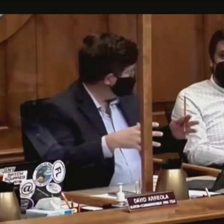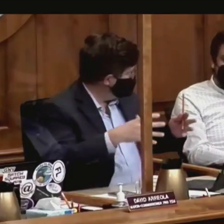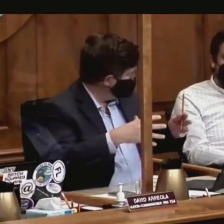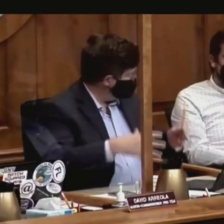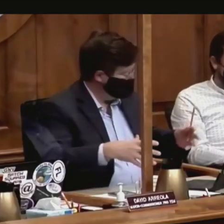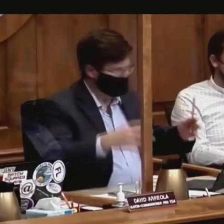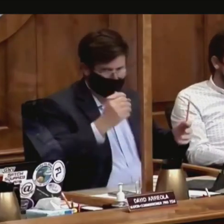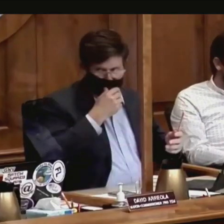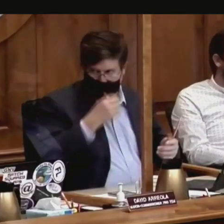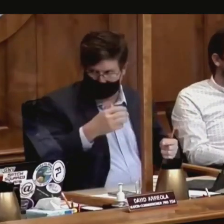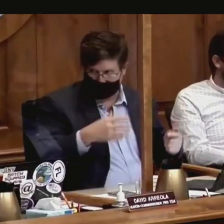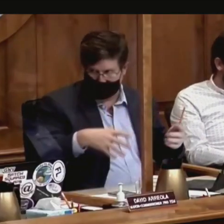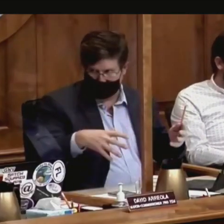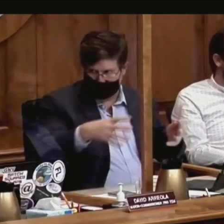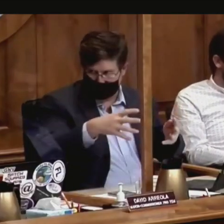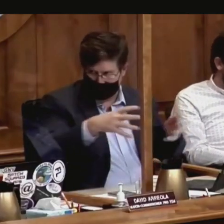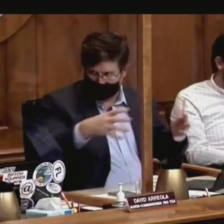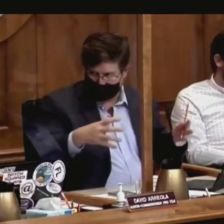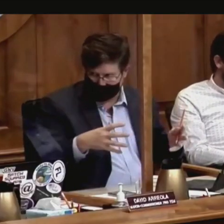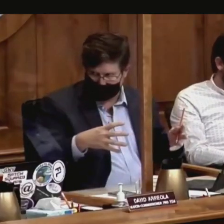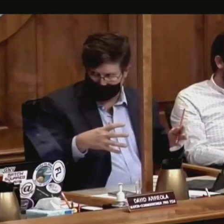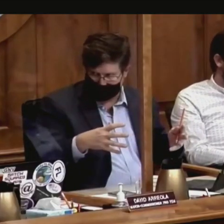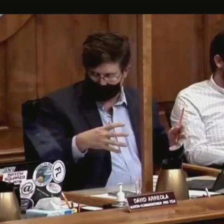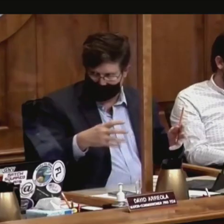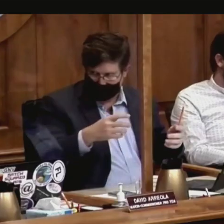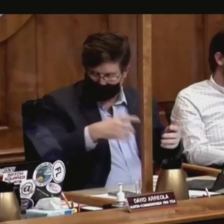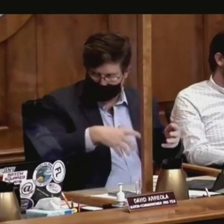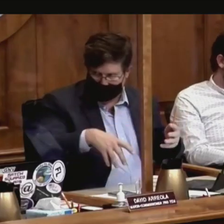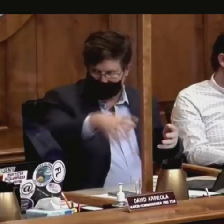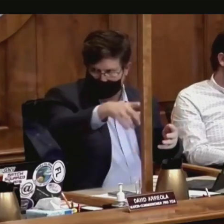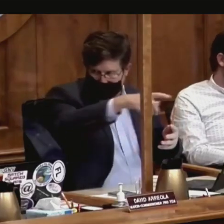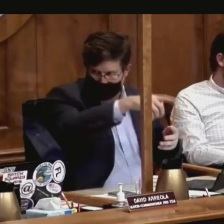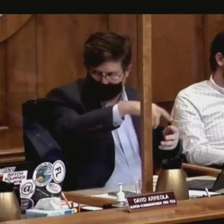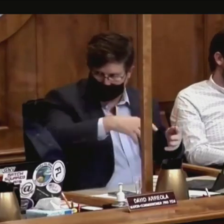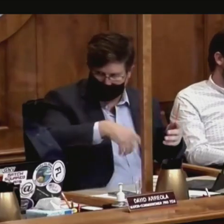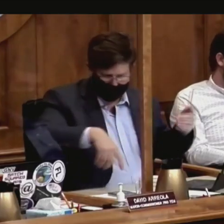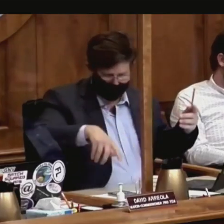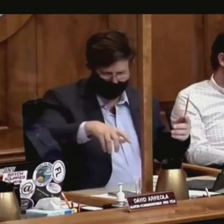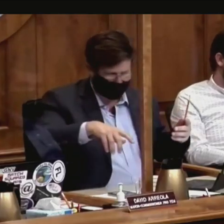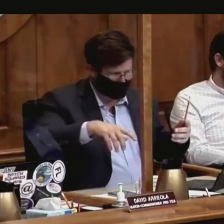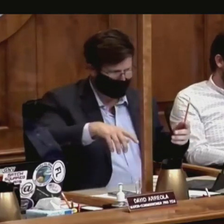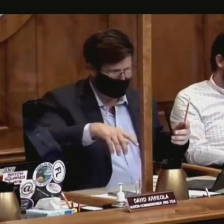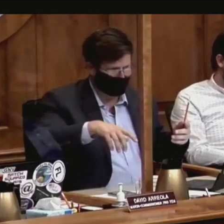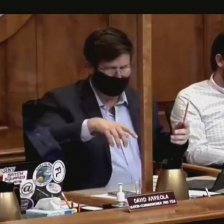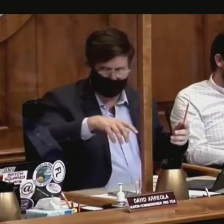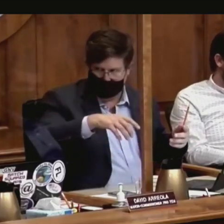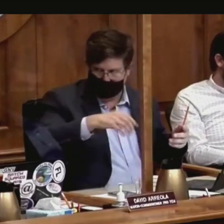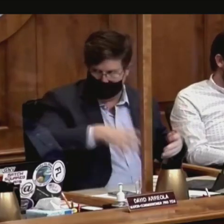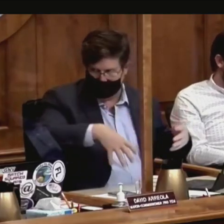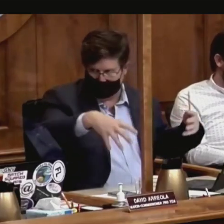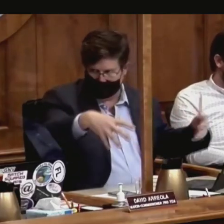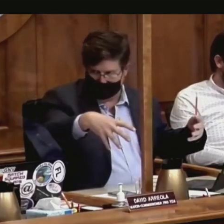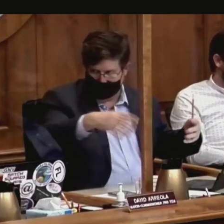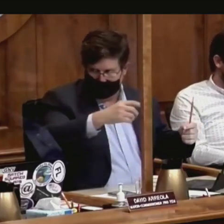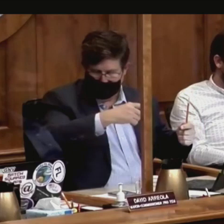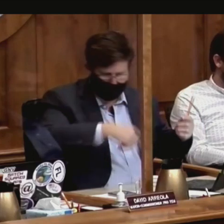going around that feature, basically taking out all the traffic lights there and making a roundabout that kind of like the Peanut by P.K. Young, but a lot